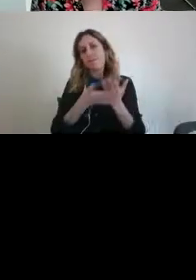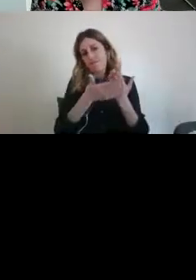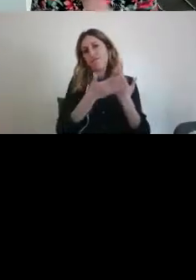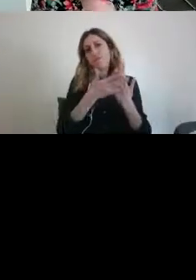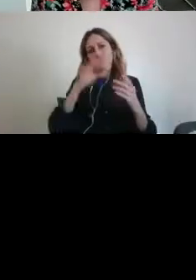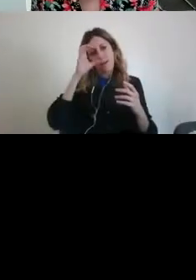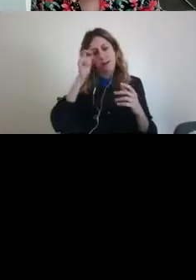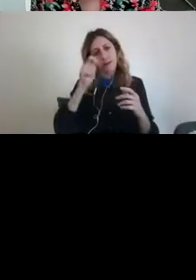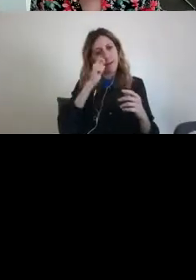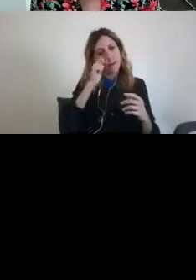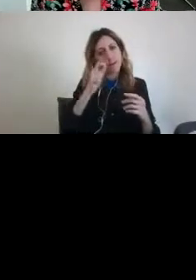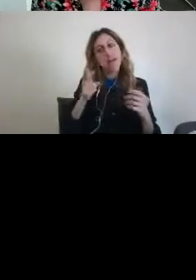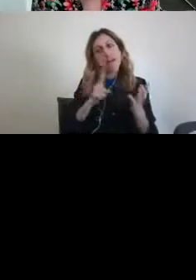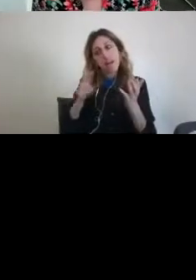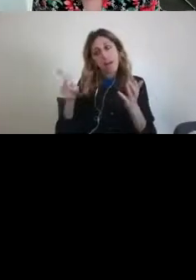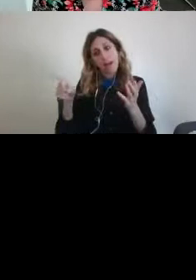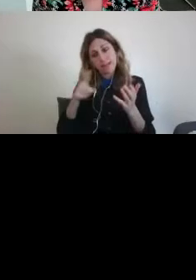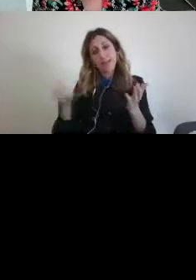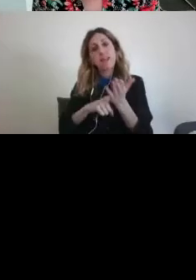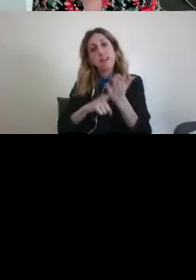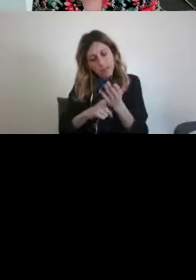use schema in order to please Google.